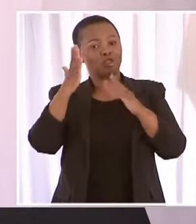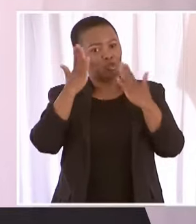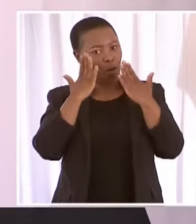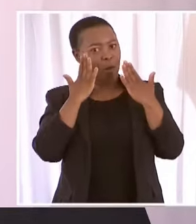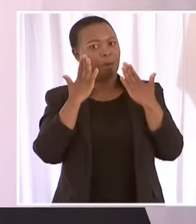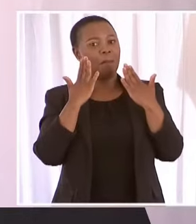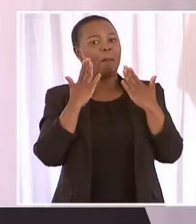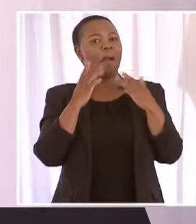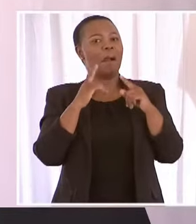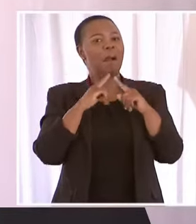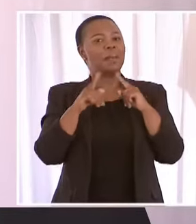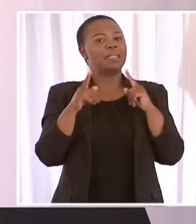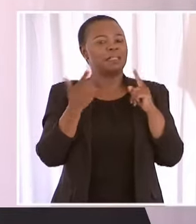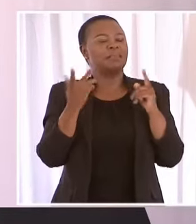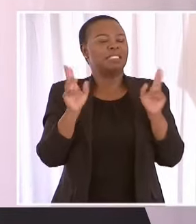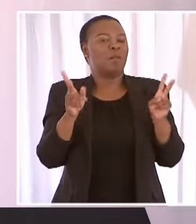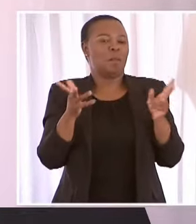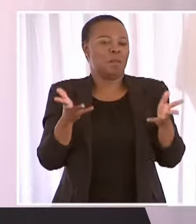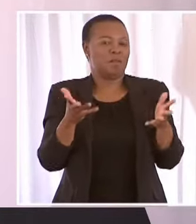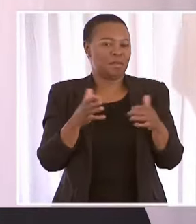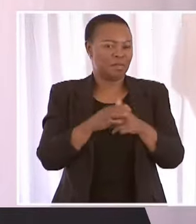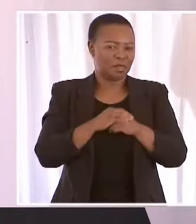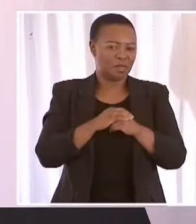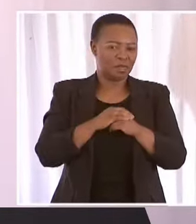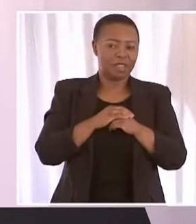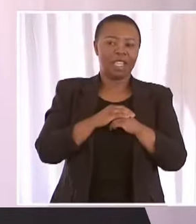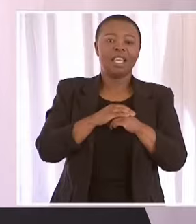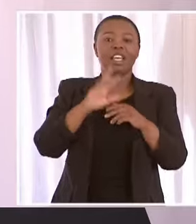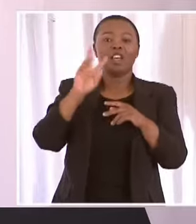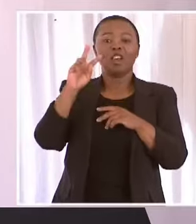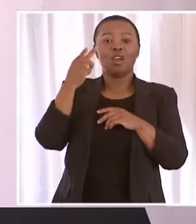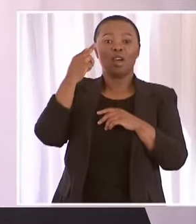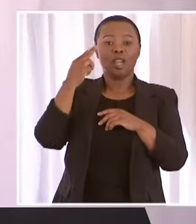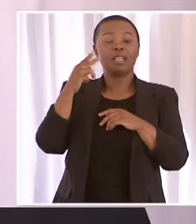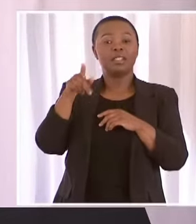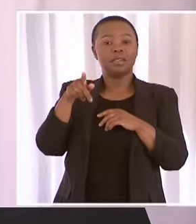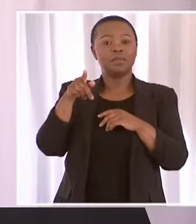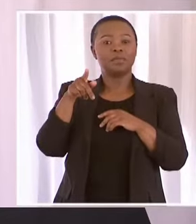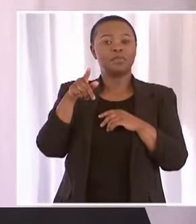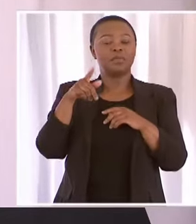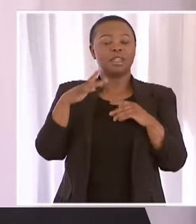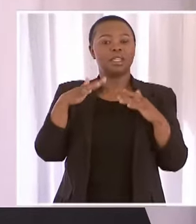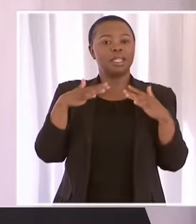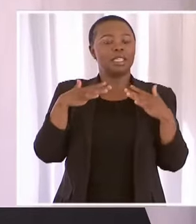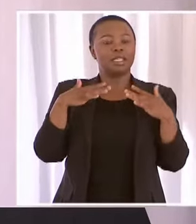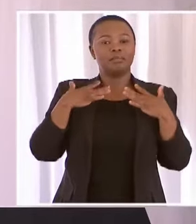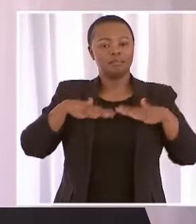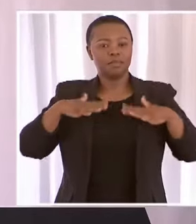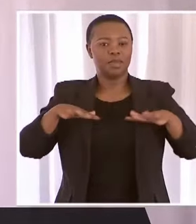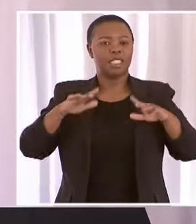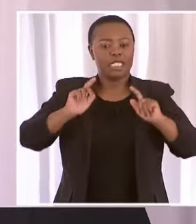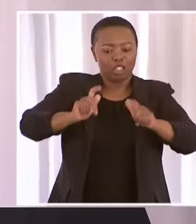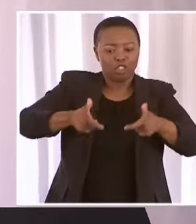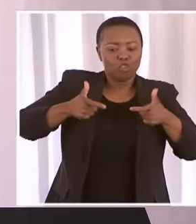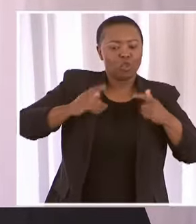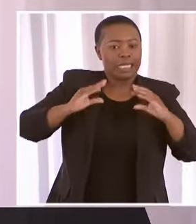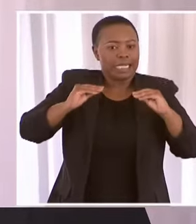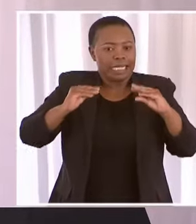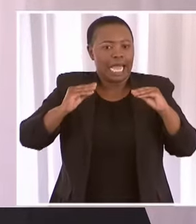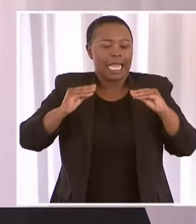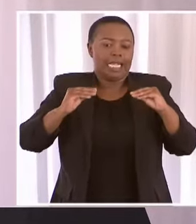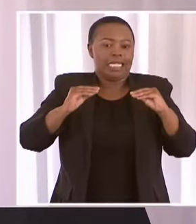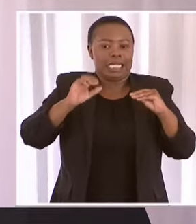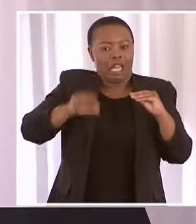had a sword, genuinely. He looks me up and down, he takes in my shirt, my jeans, my trainers, sorry, tackies for South